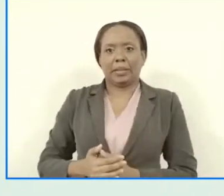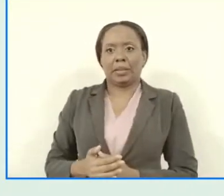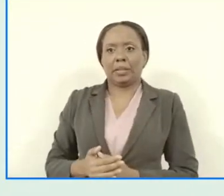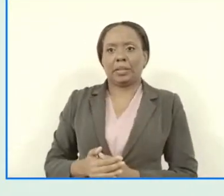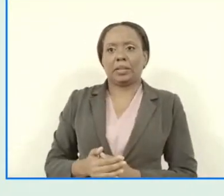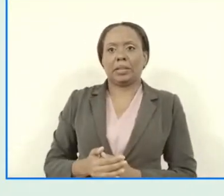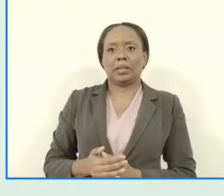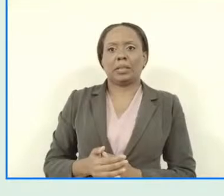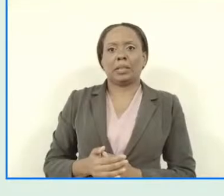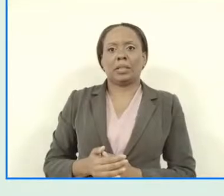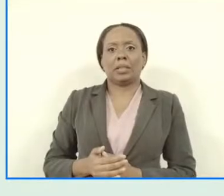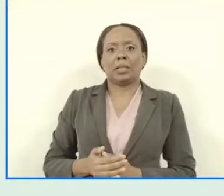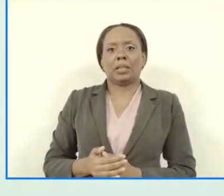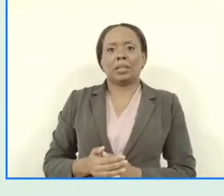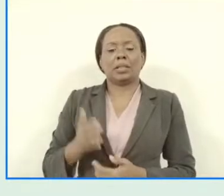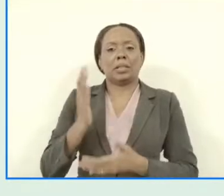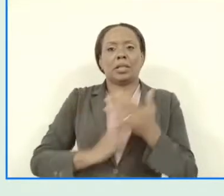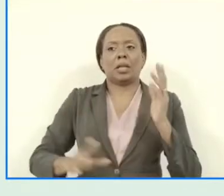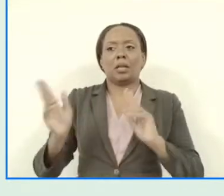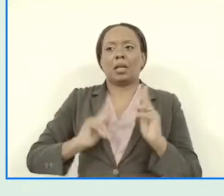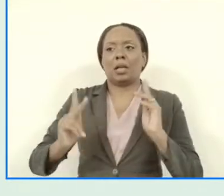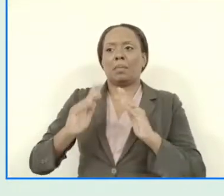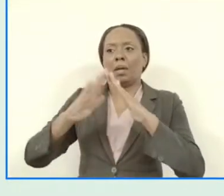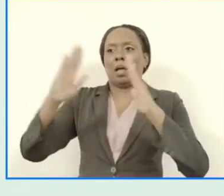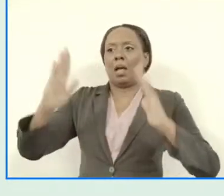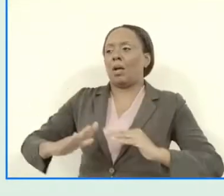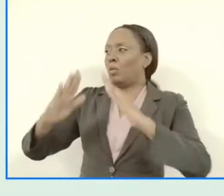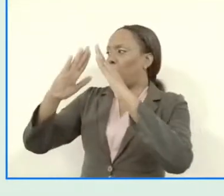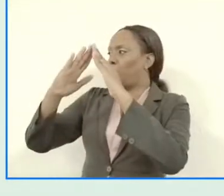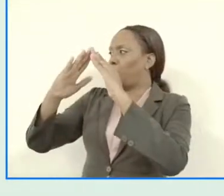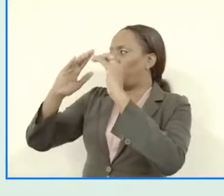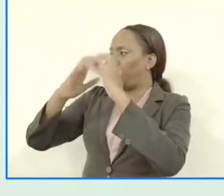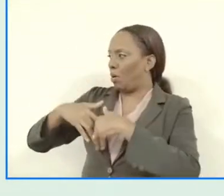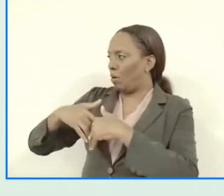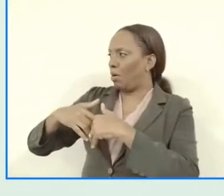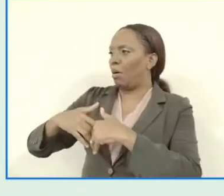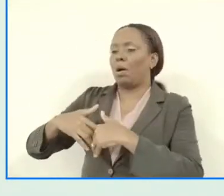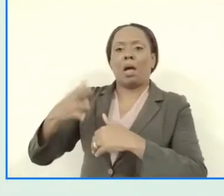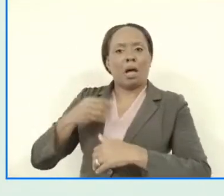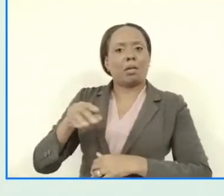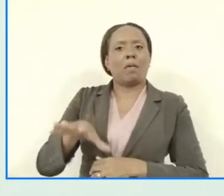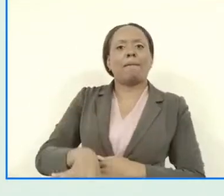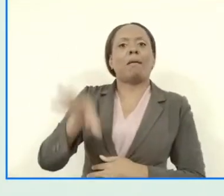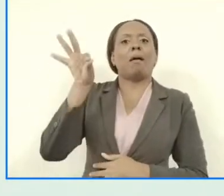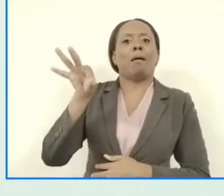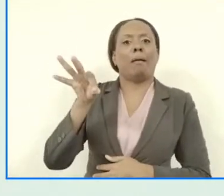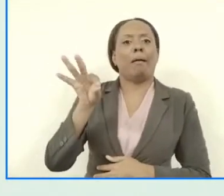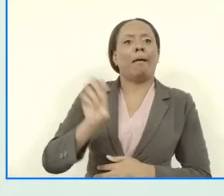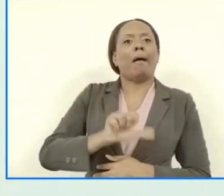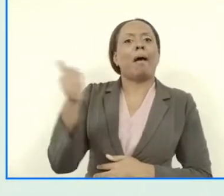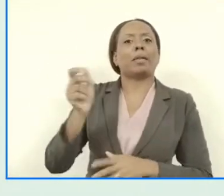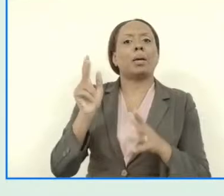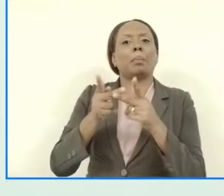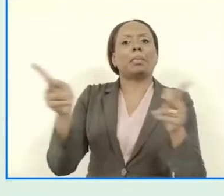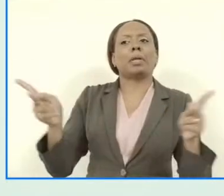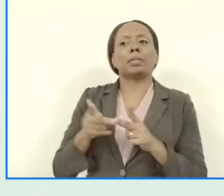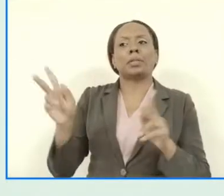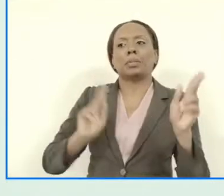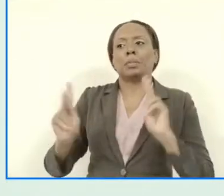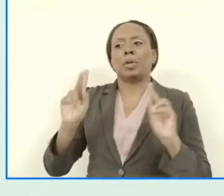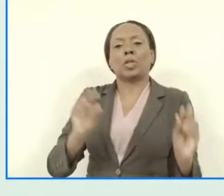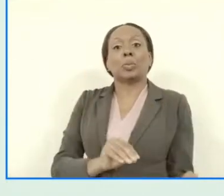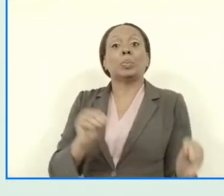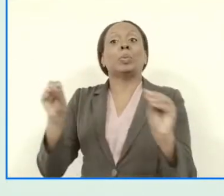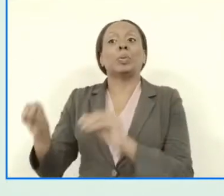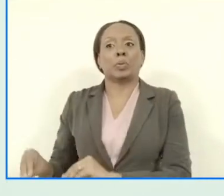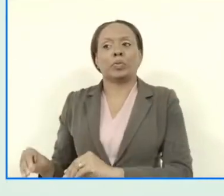structures and some accommodation found for them already, is a testimony to the hard work of the key agencies who were stood